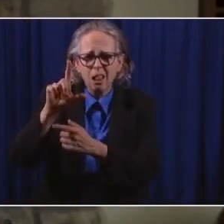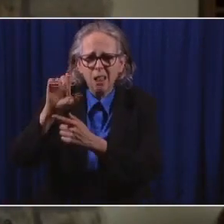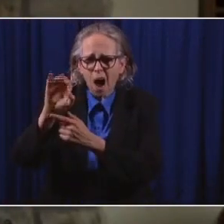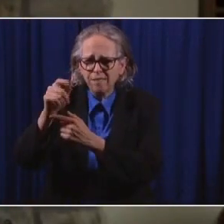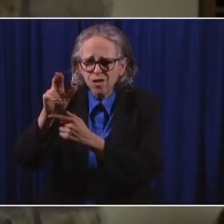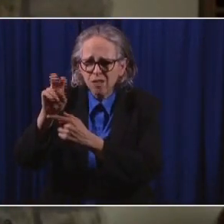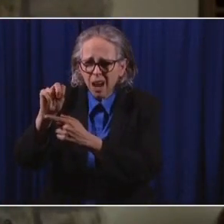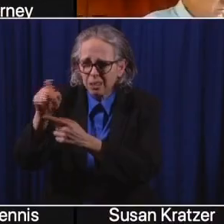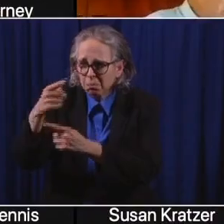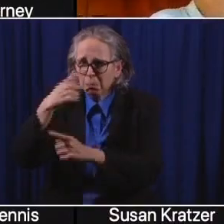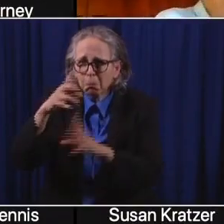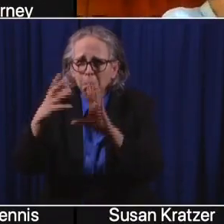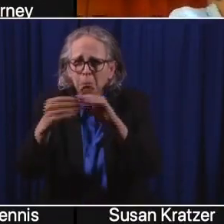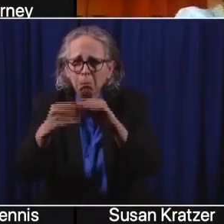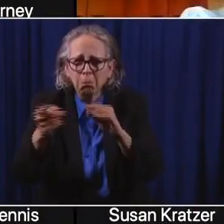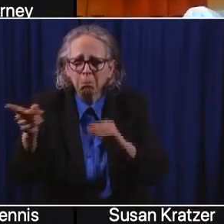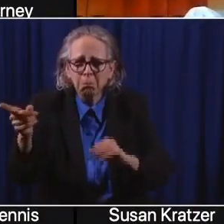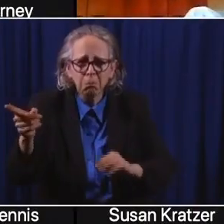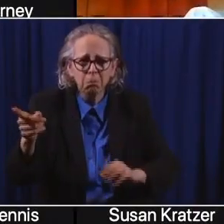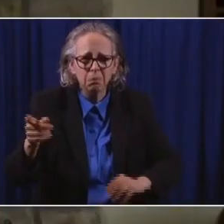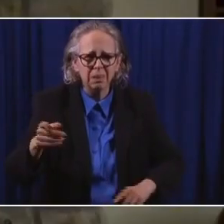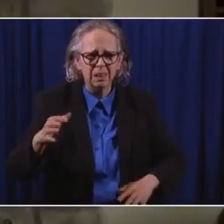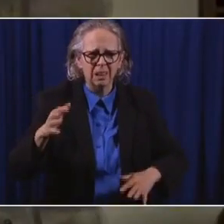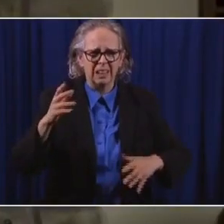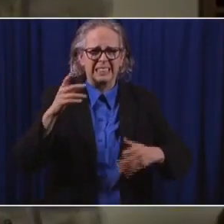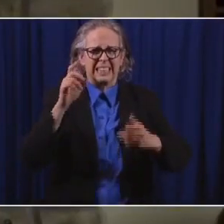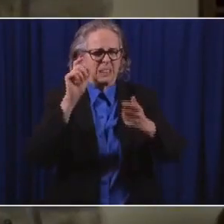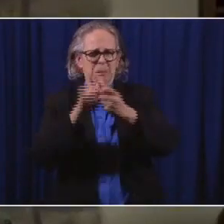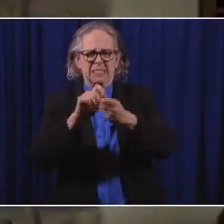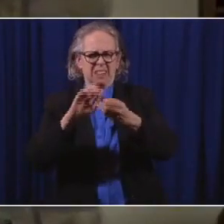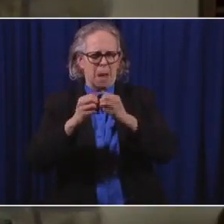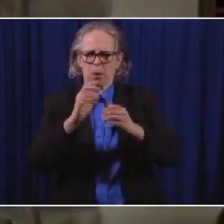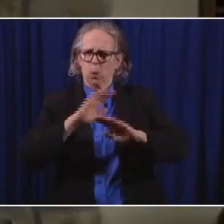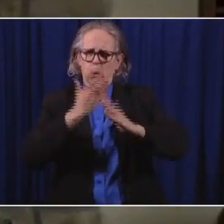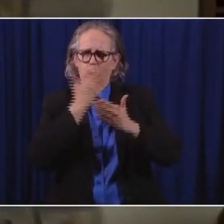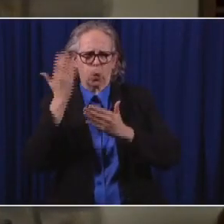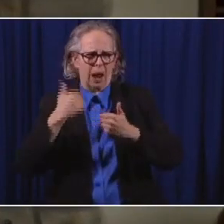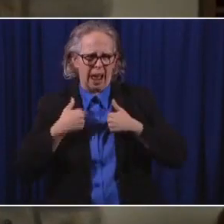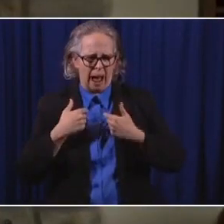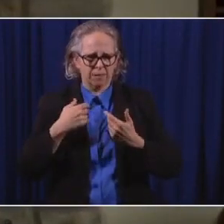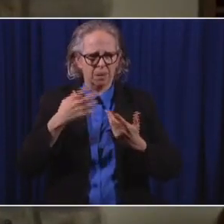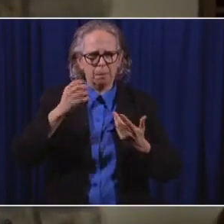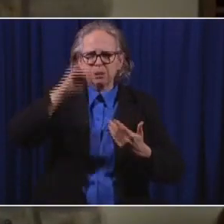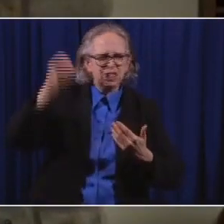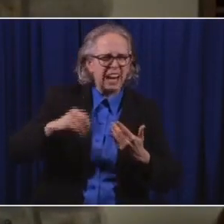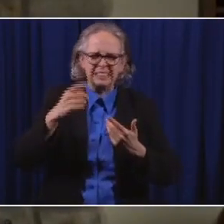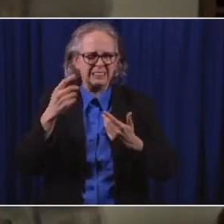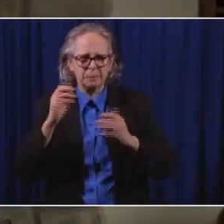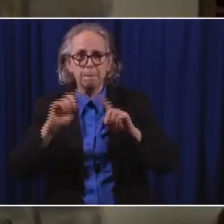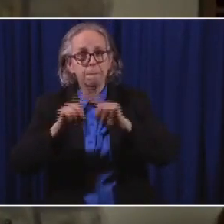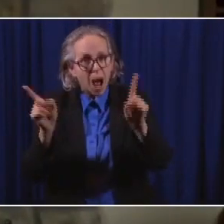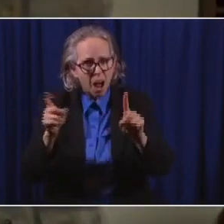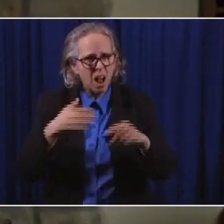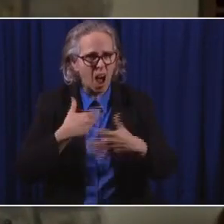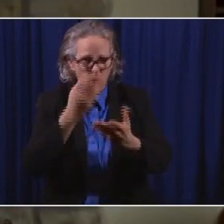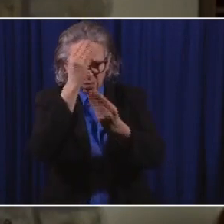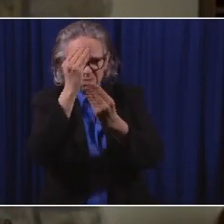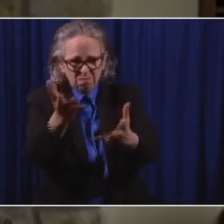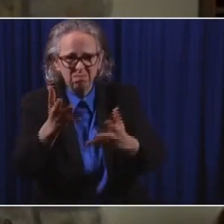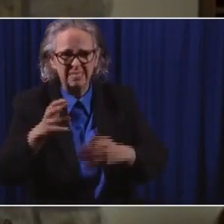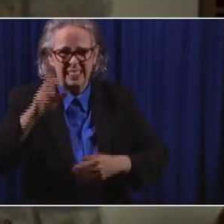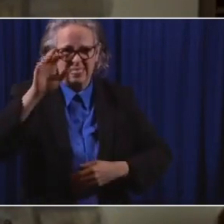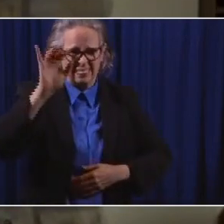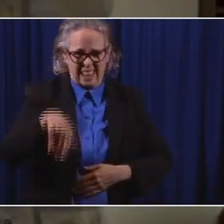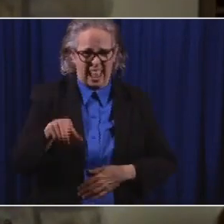those numbers right in front of me, so I can't give you this percentages. But this phenomena of what's being called long haulers is